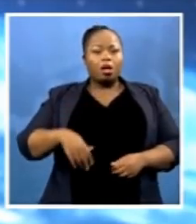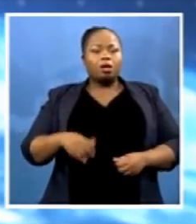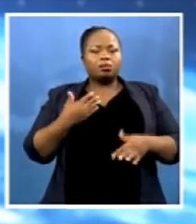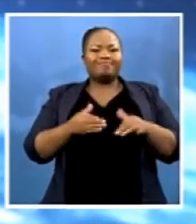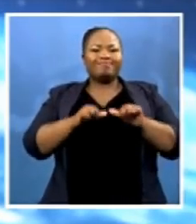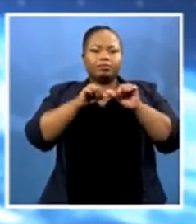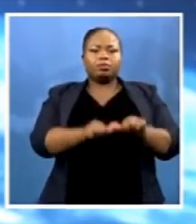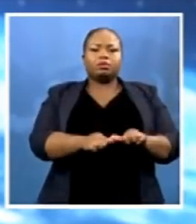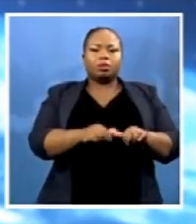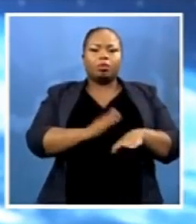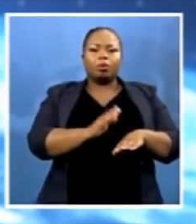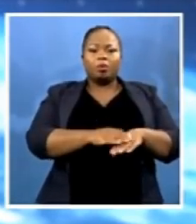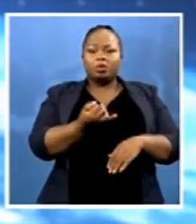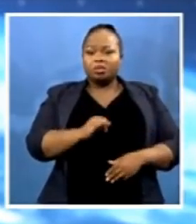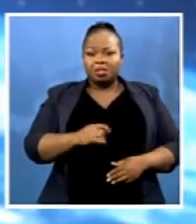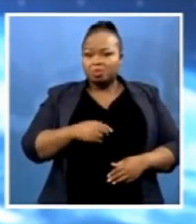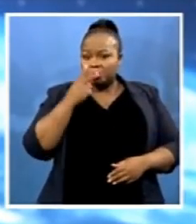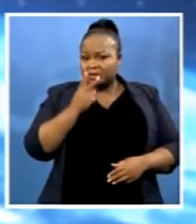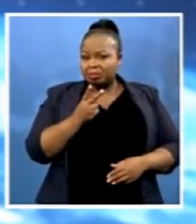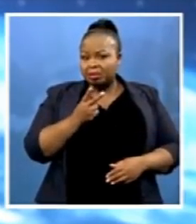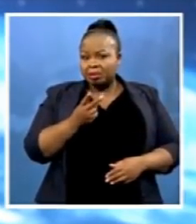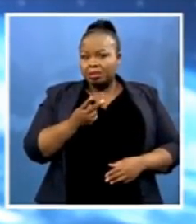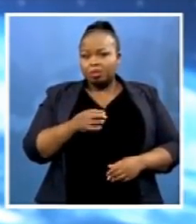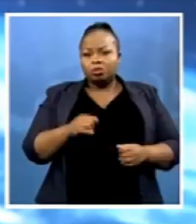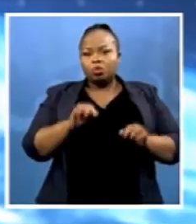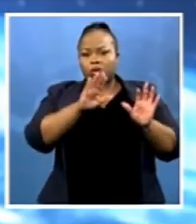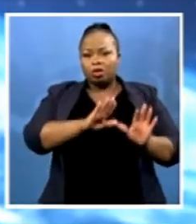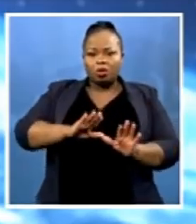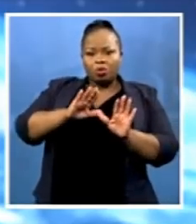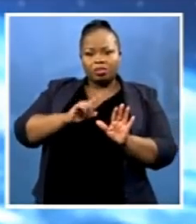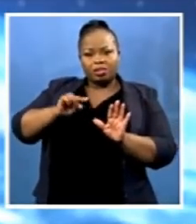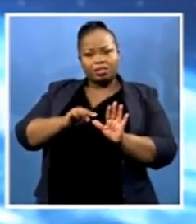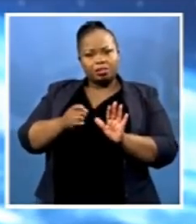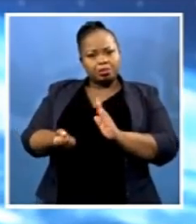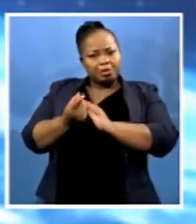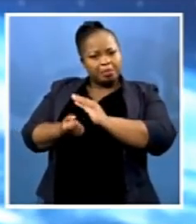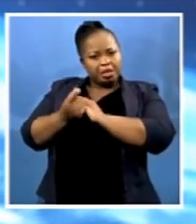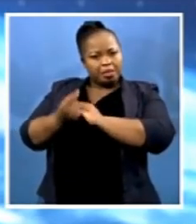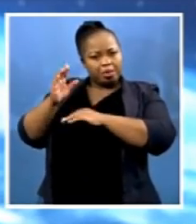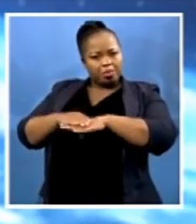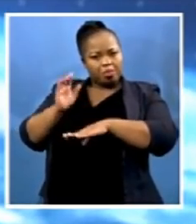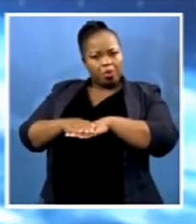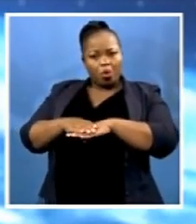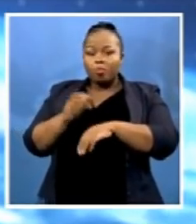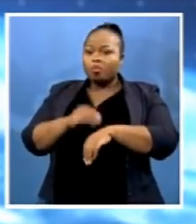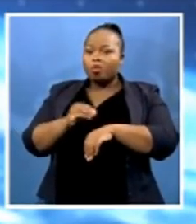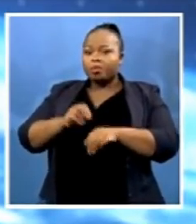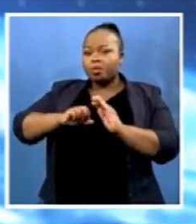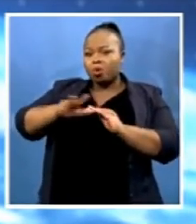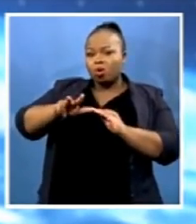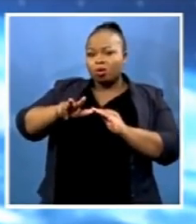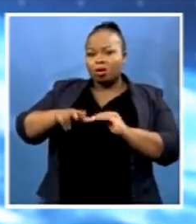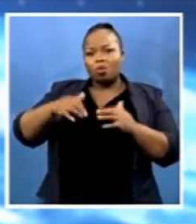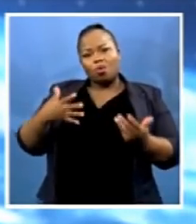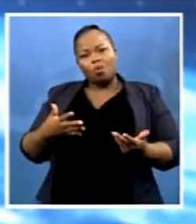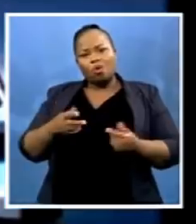seen across the continent a rise or problems in addressing other disease issues? And